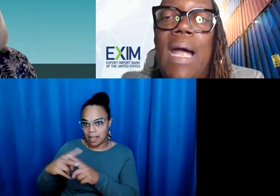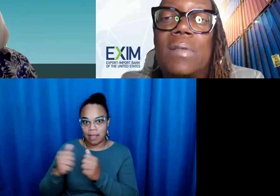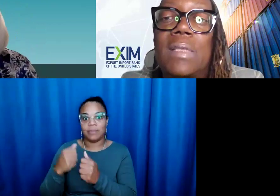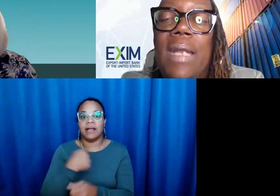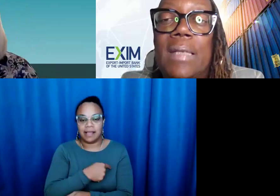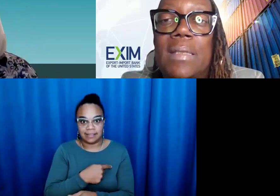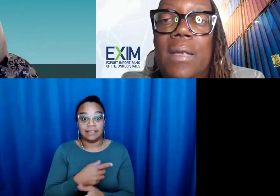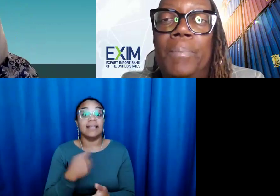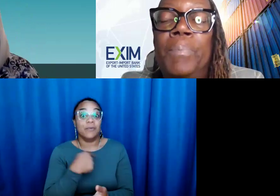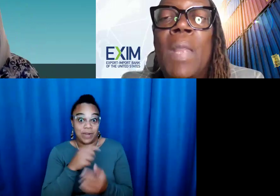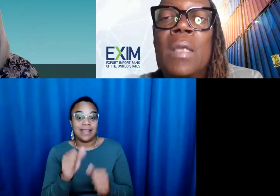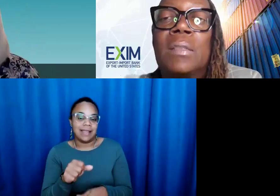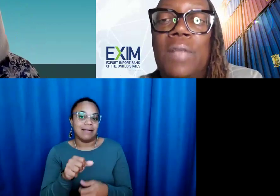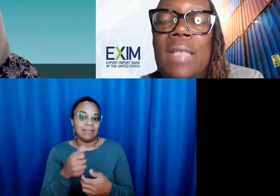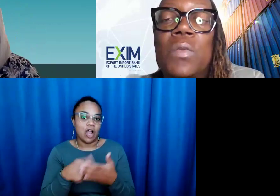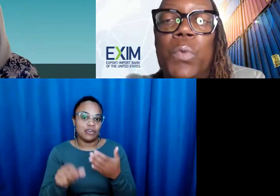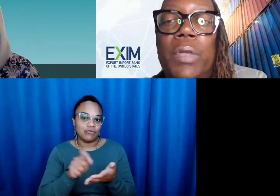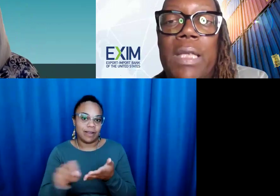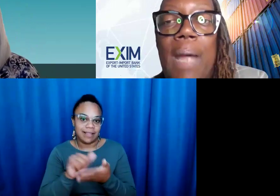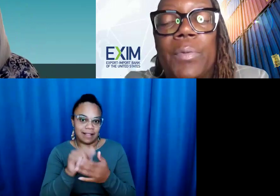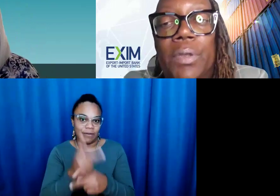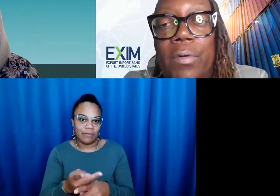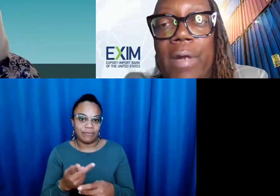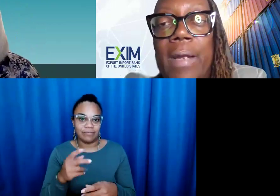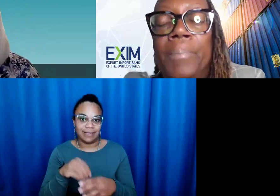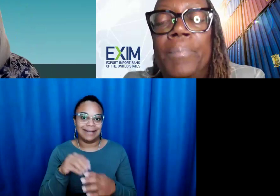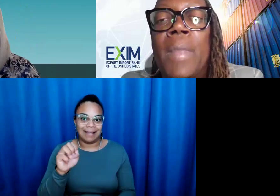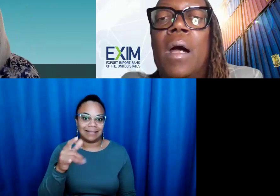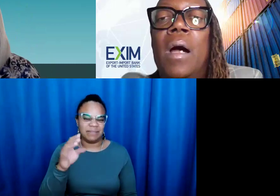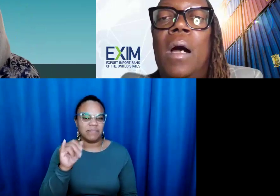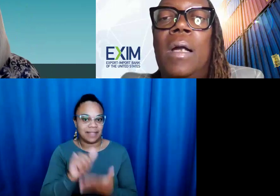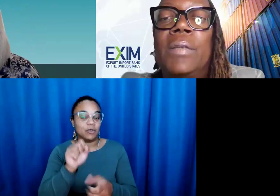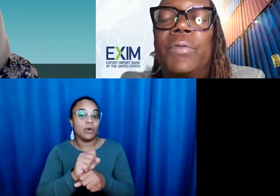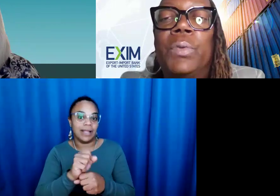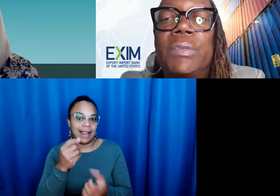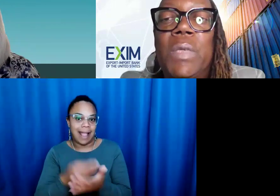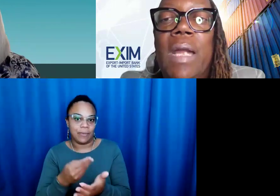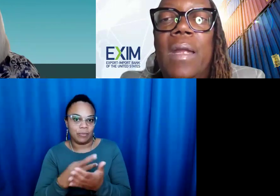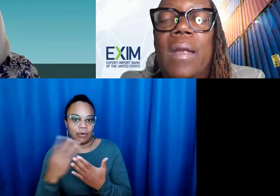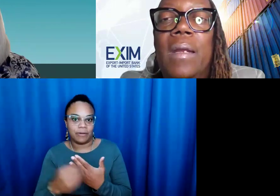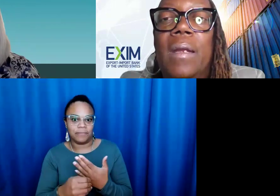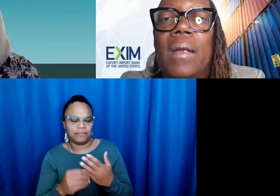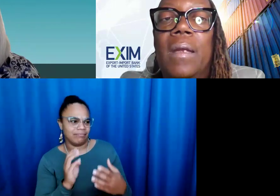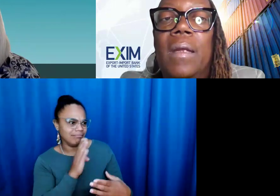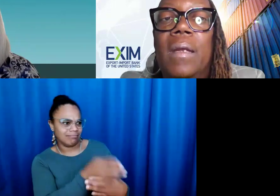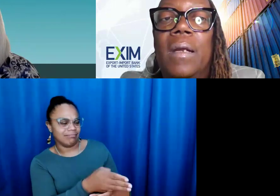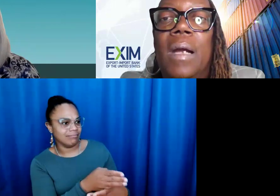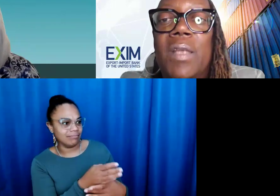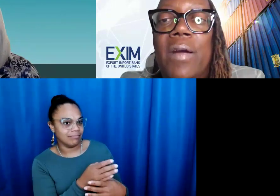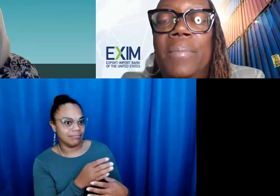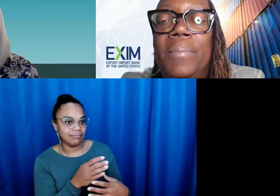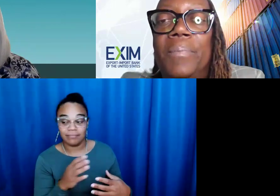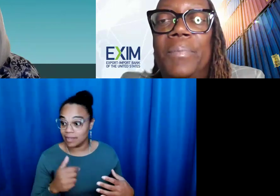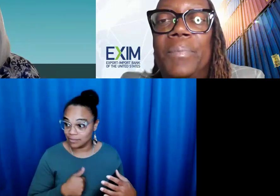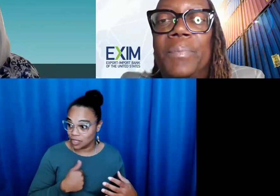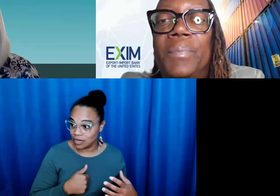loan in-house at EXIM. So that's the working capital program. And of I, course, I have a, no, I'm go